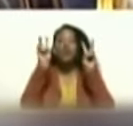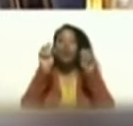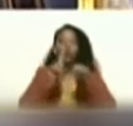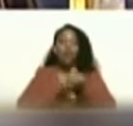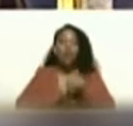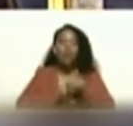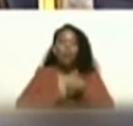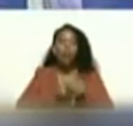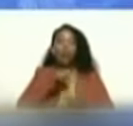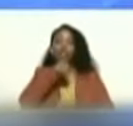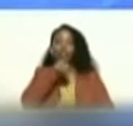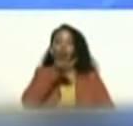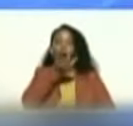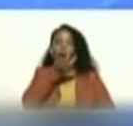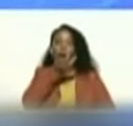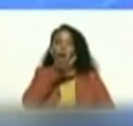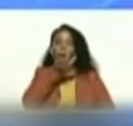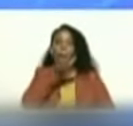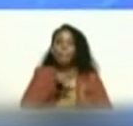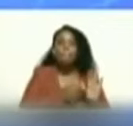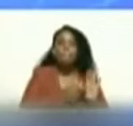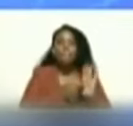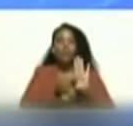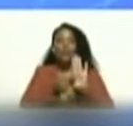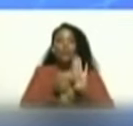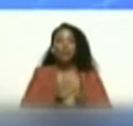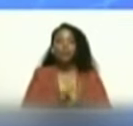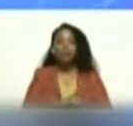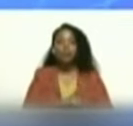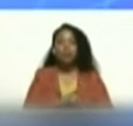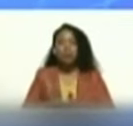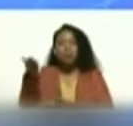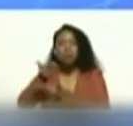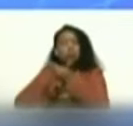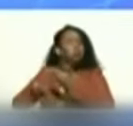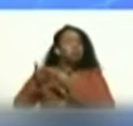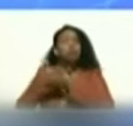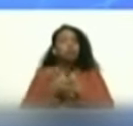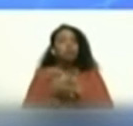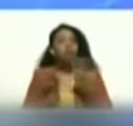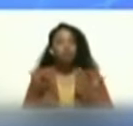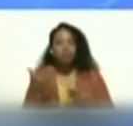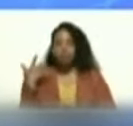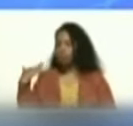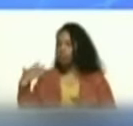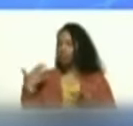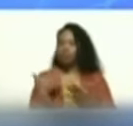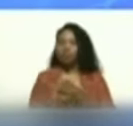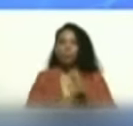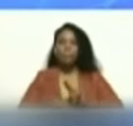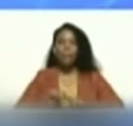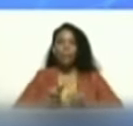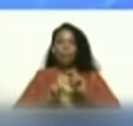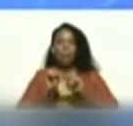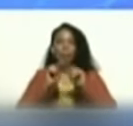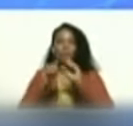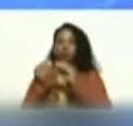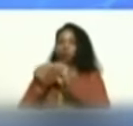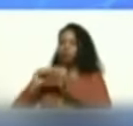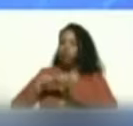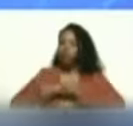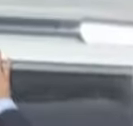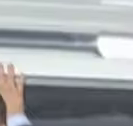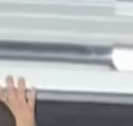about $10 billion. So the current Iranian administration, which has been focusing on, let's say, having a